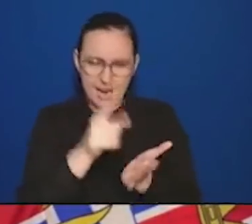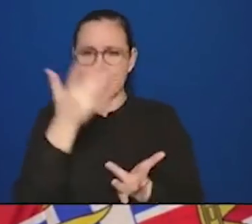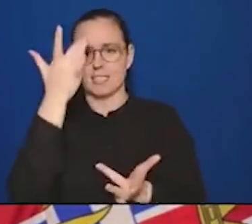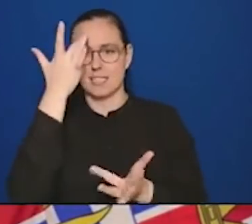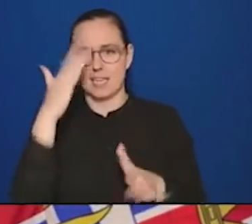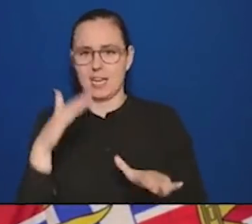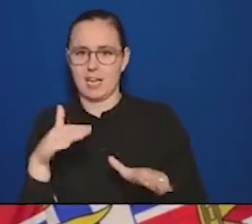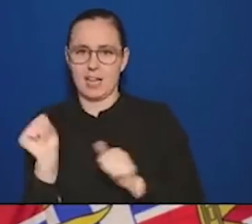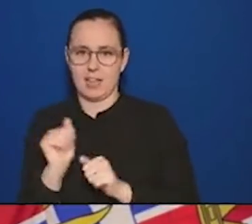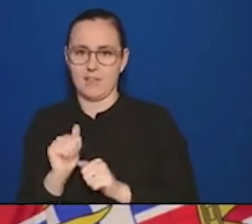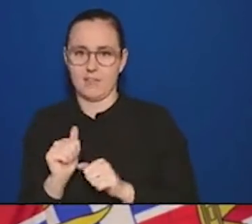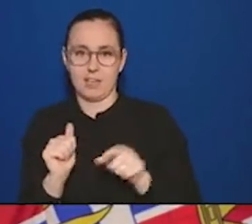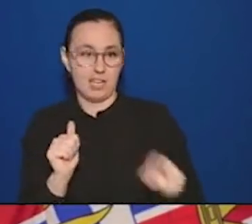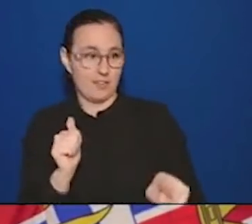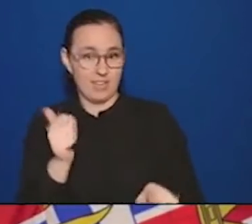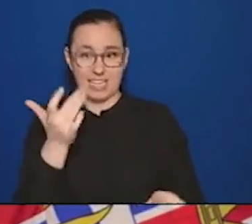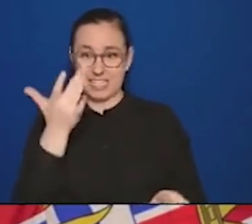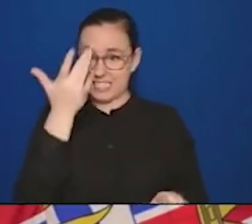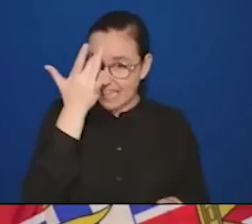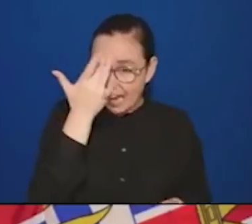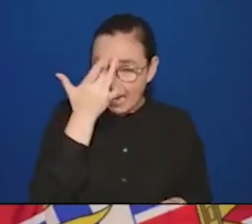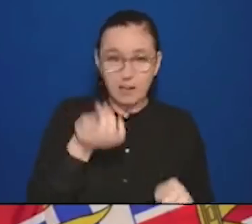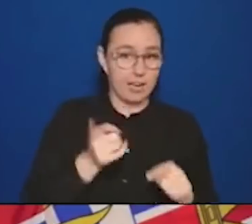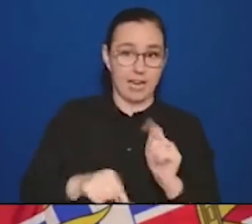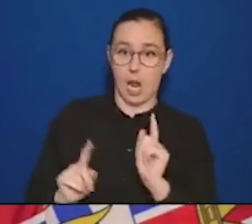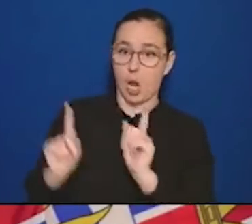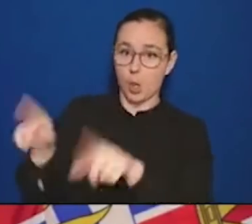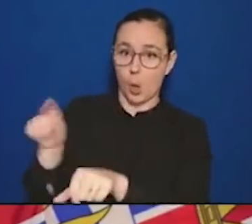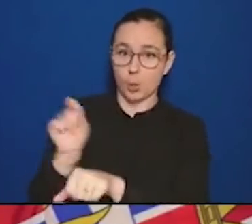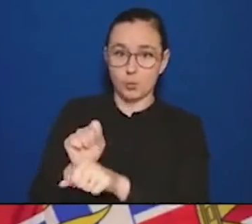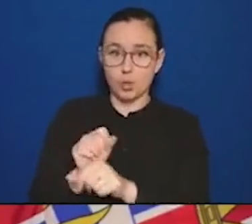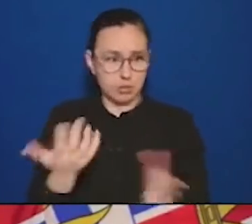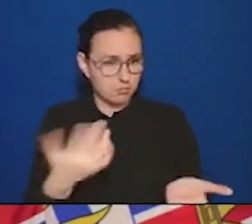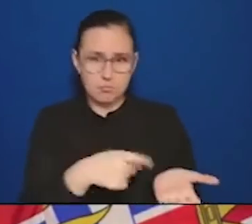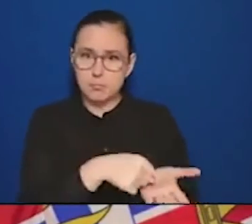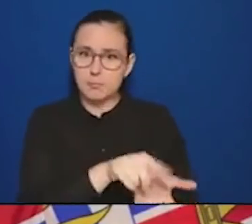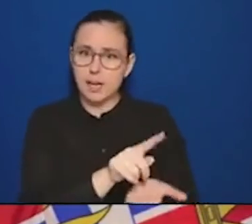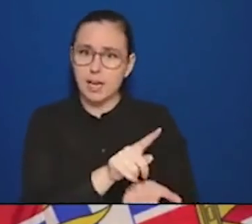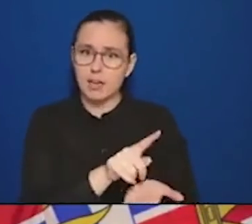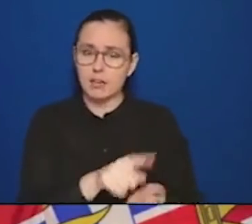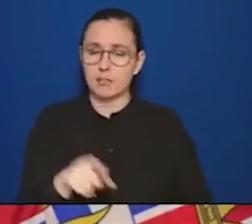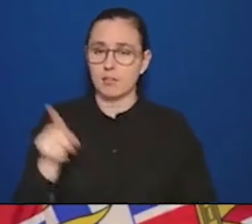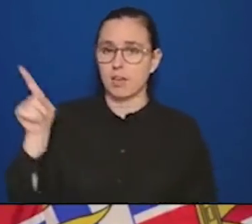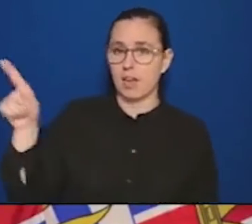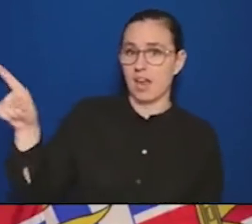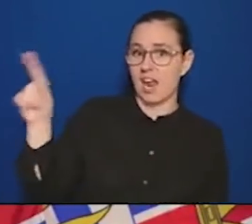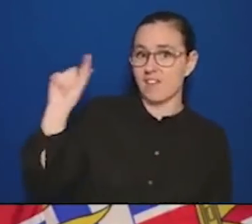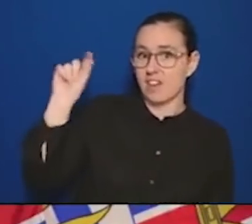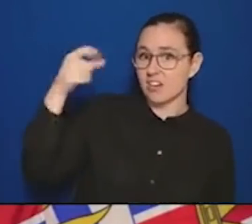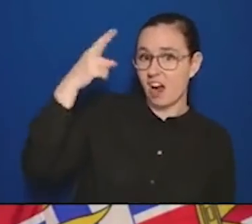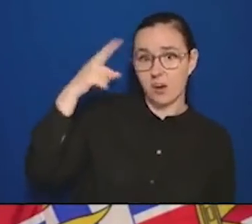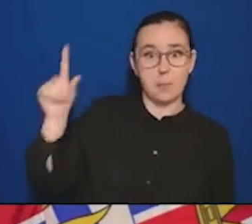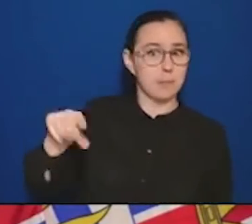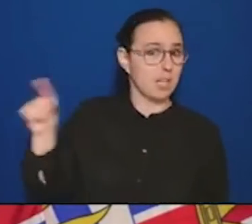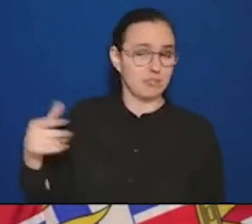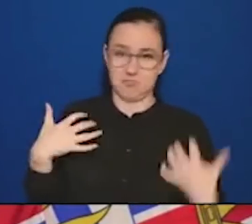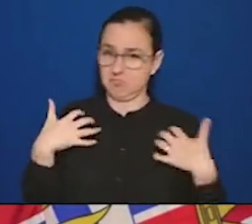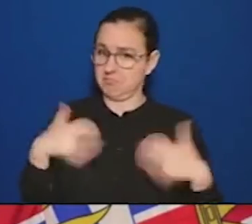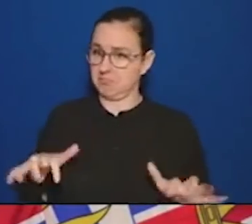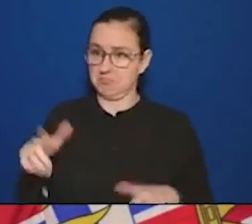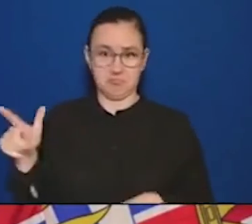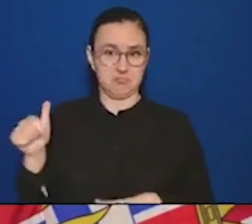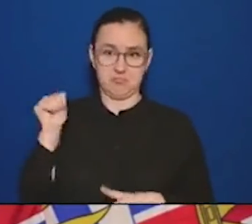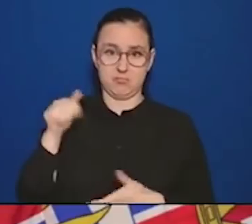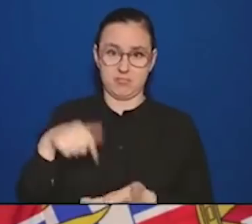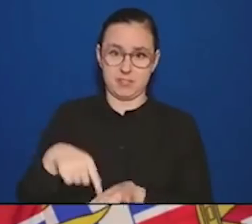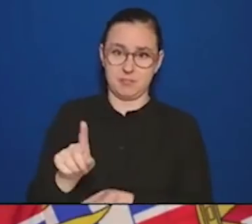to work and then take a time off. And if employer refused to pay, just like other wages, they have avenue